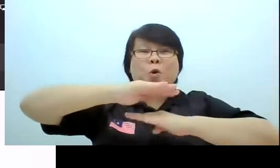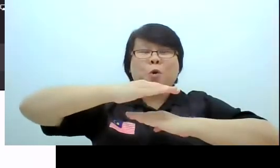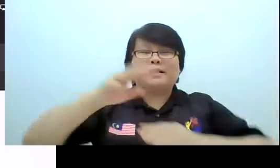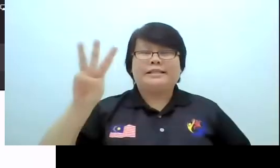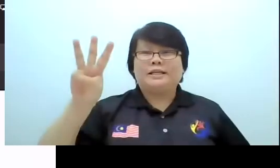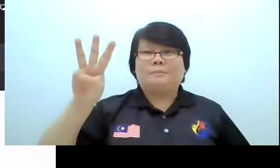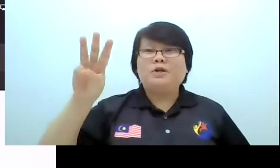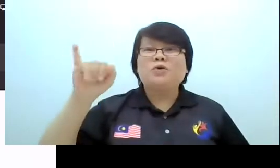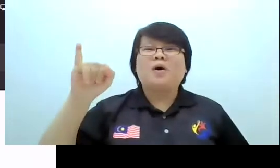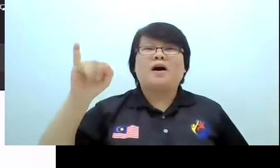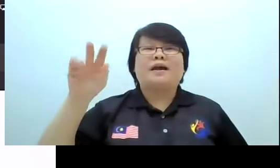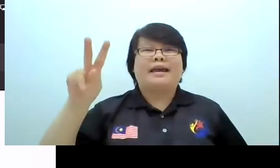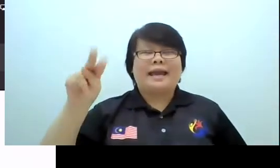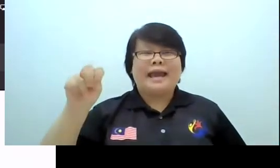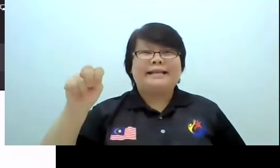window.